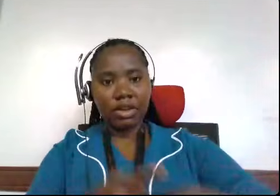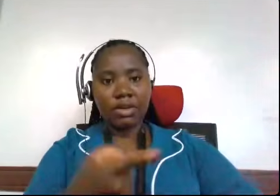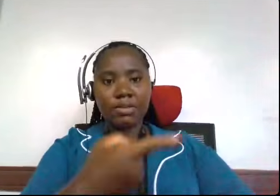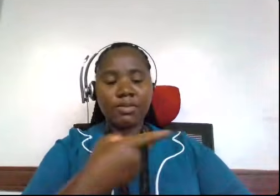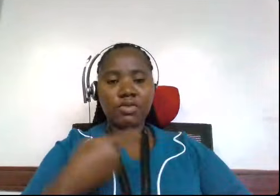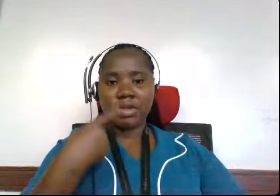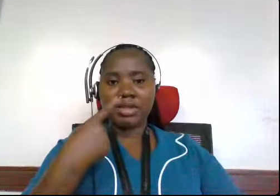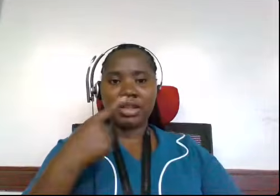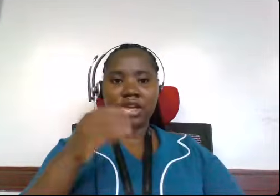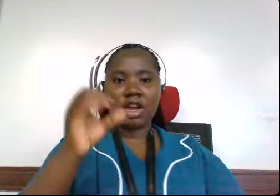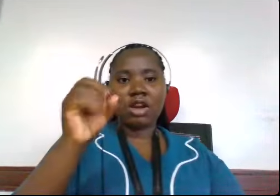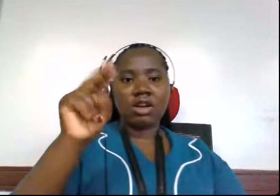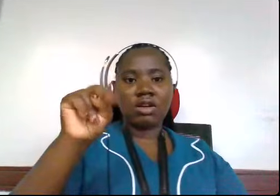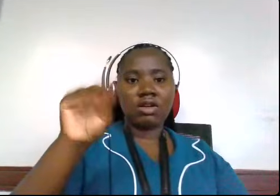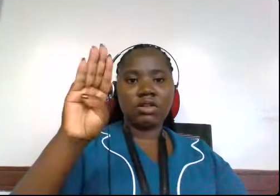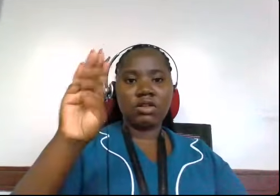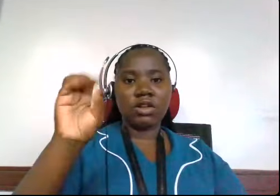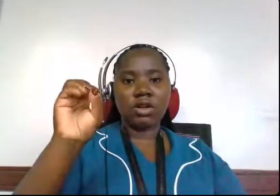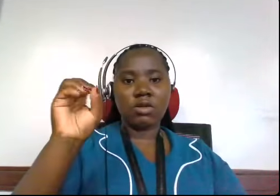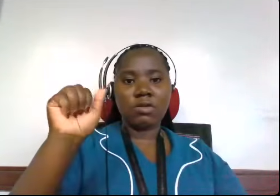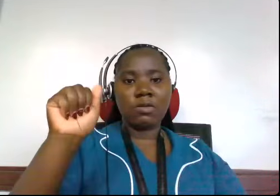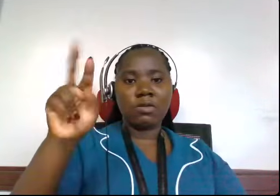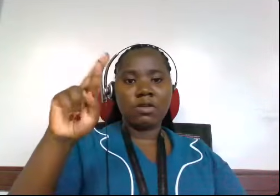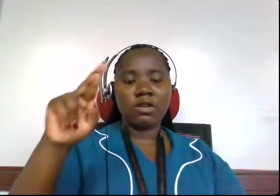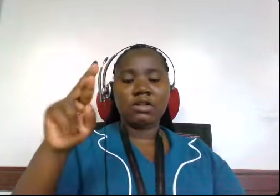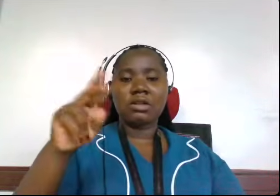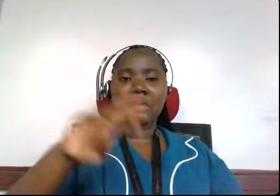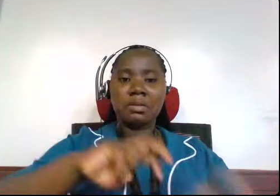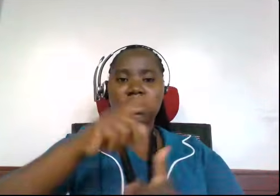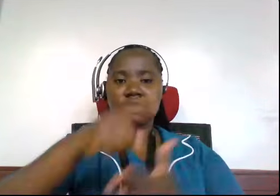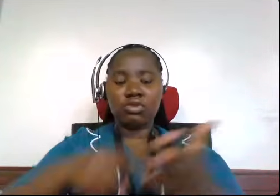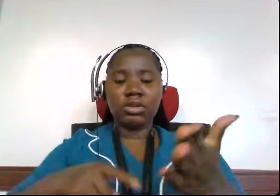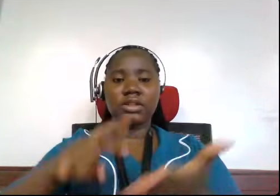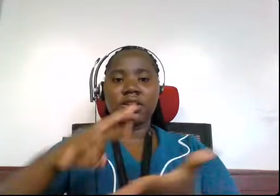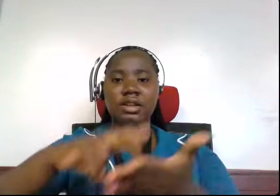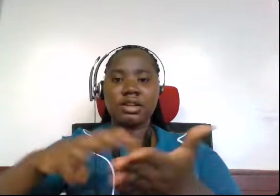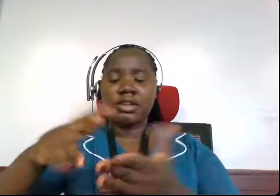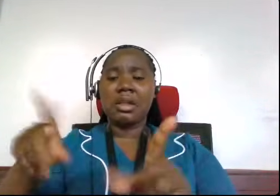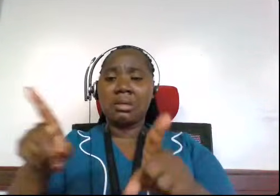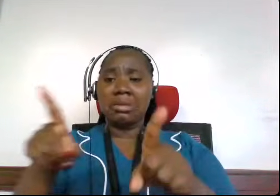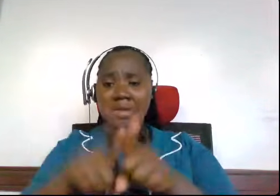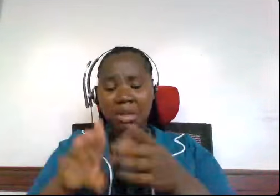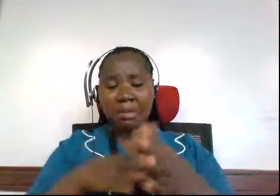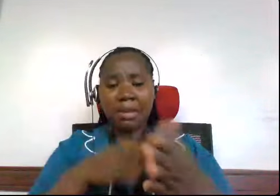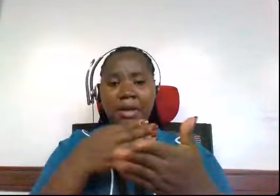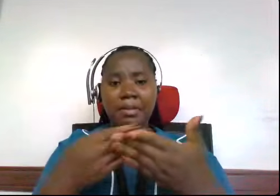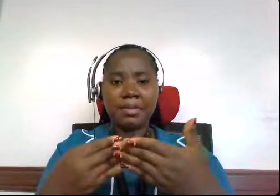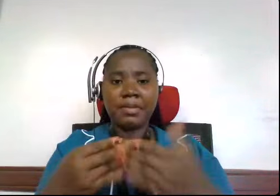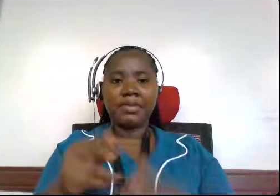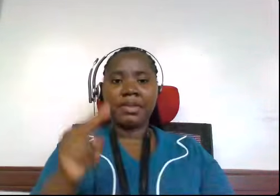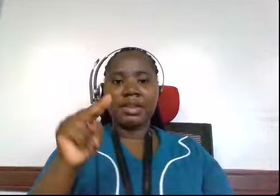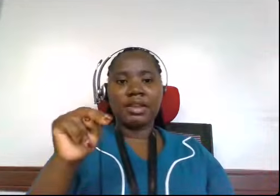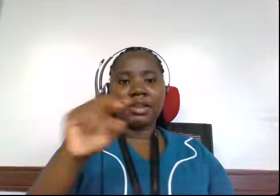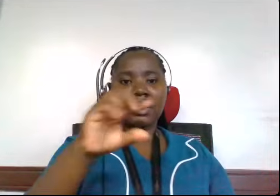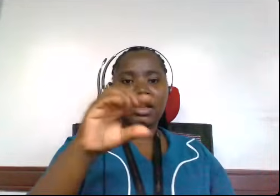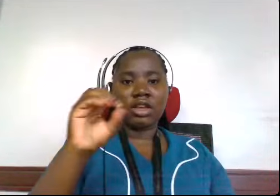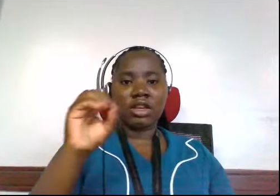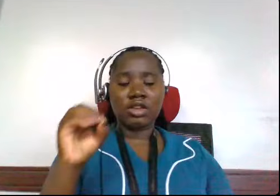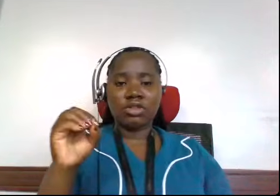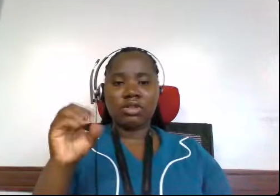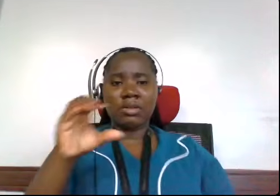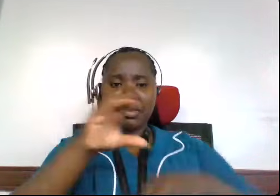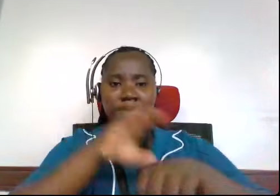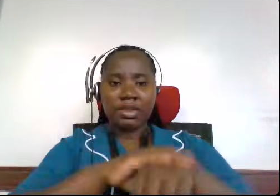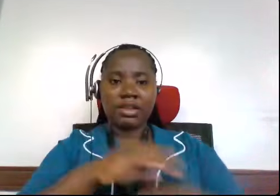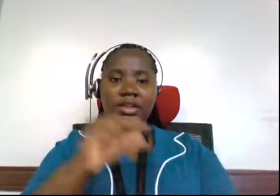to register on eTIMS. So the same will apply to what Daniel has asked. It's an NGO, they receive grants from